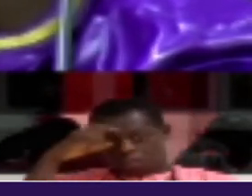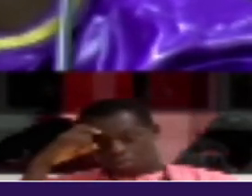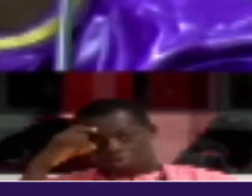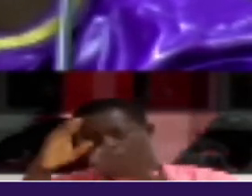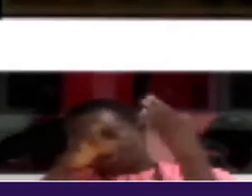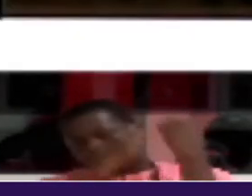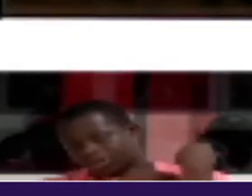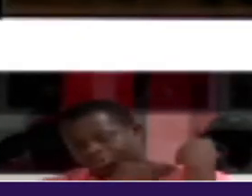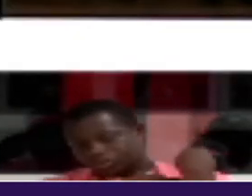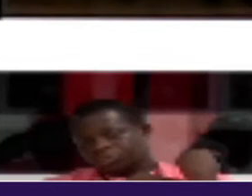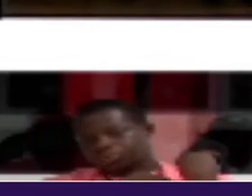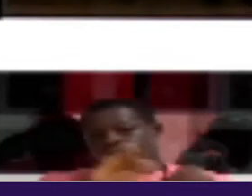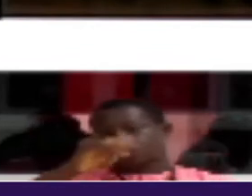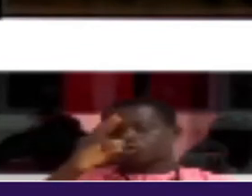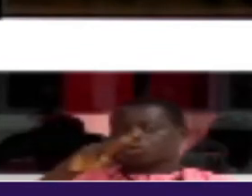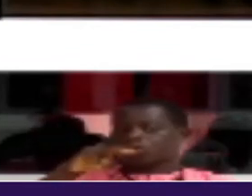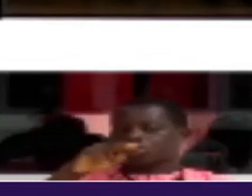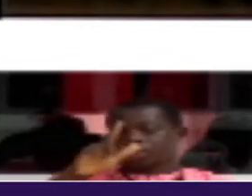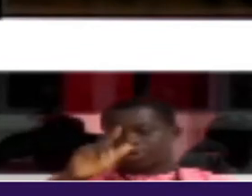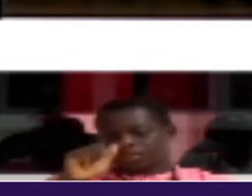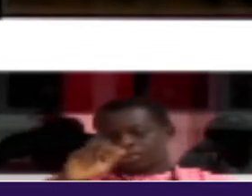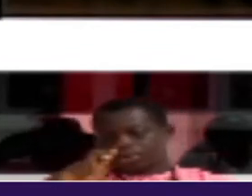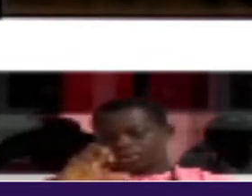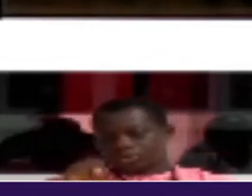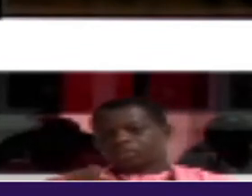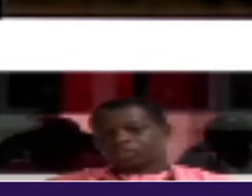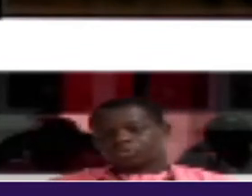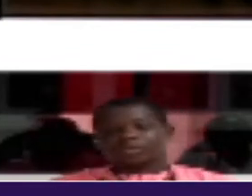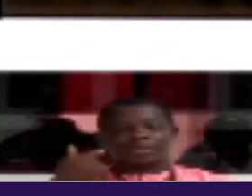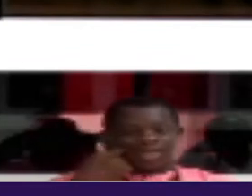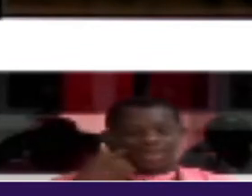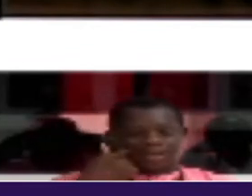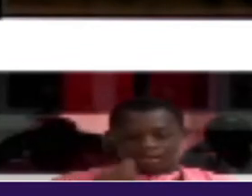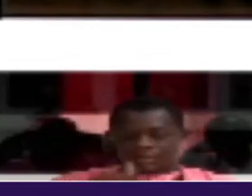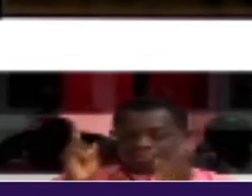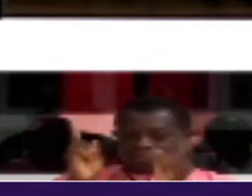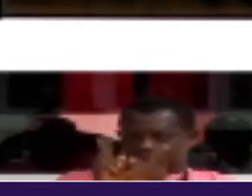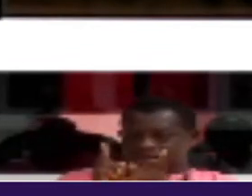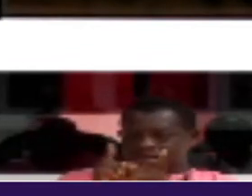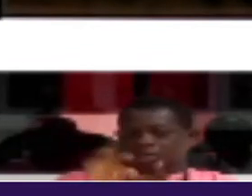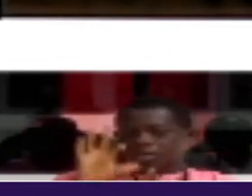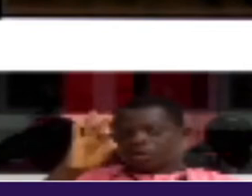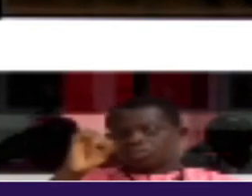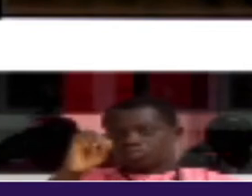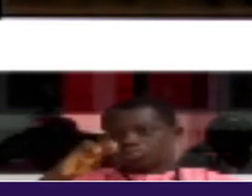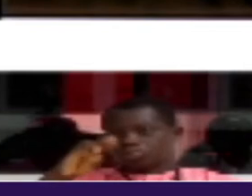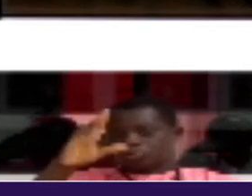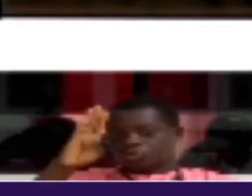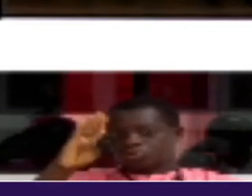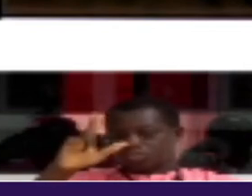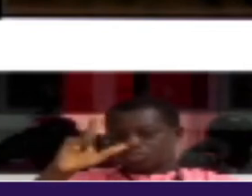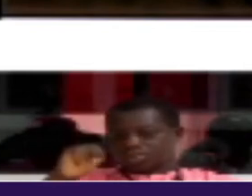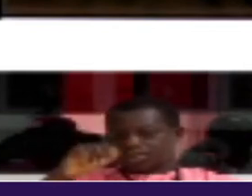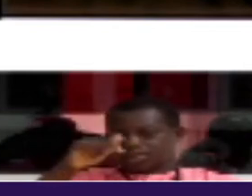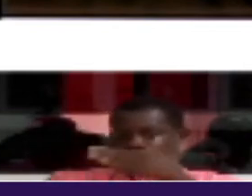to be? Anyway, the day I met Tumbul in his house, he never informed me of anything. Because I met him, he was talking with Manjang. When I come, they keep